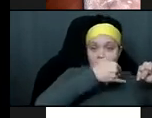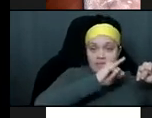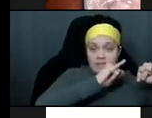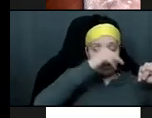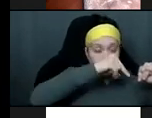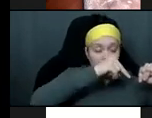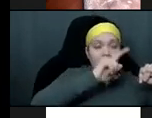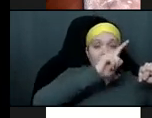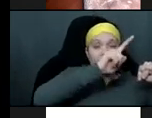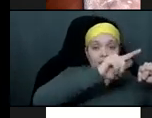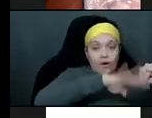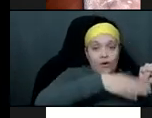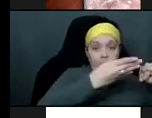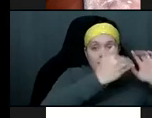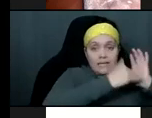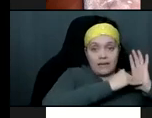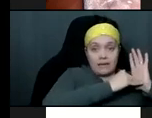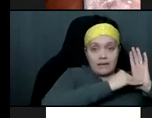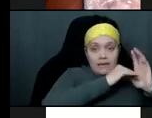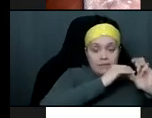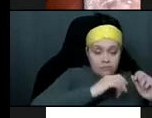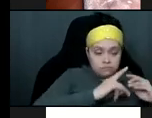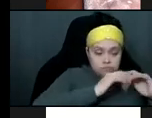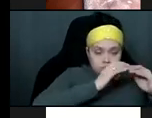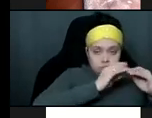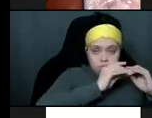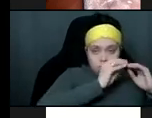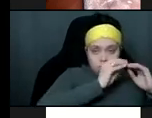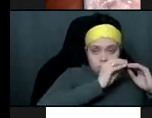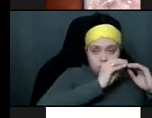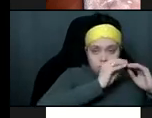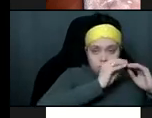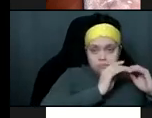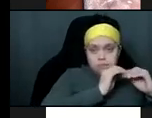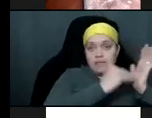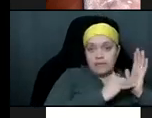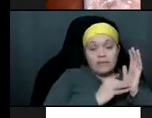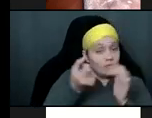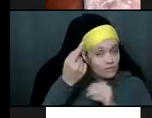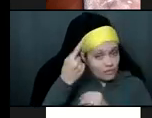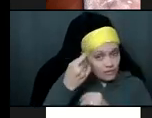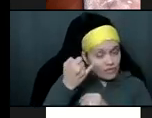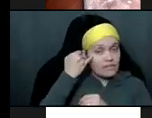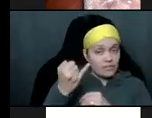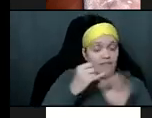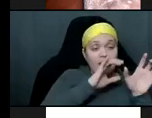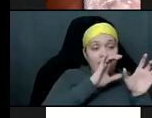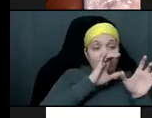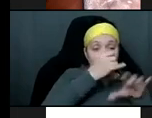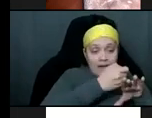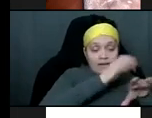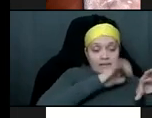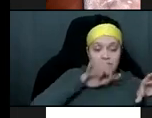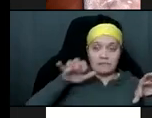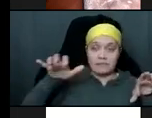And later opens up again and builds another island. So you can get a string of islands, which is what